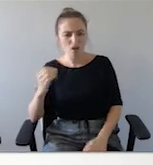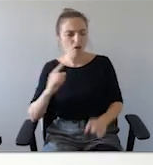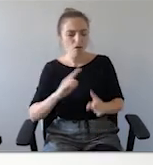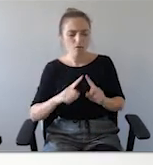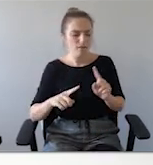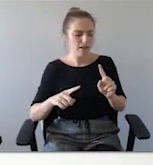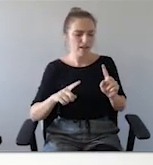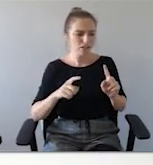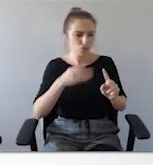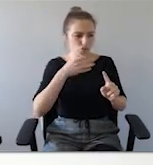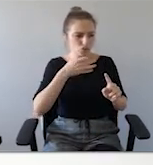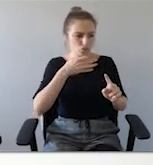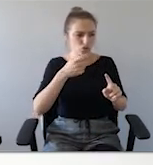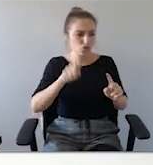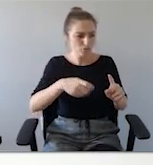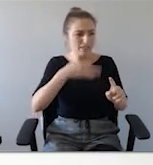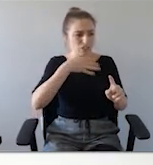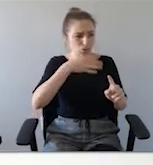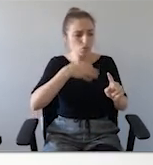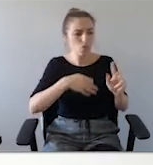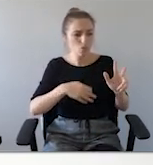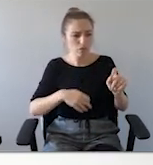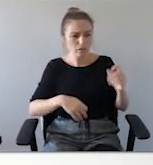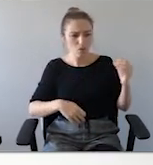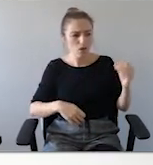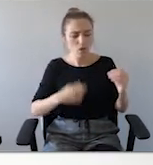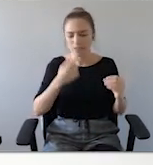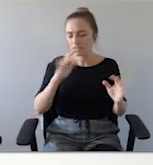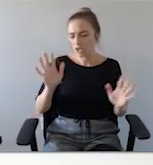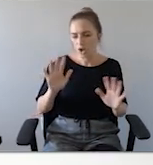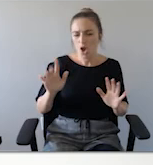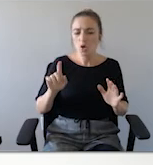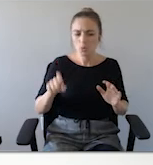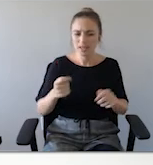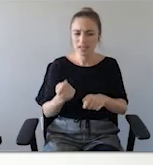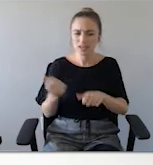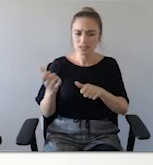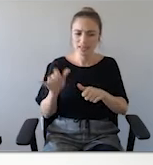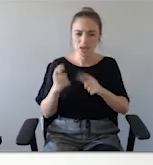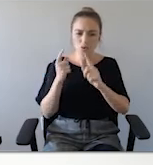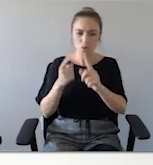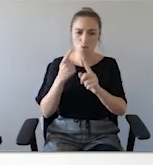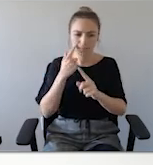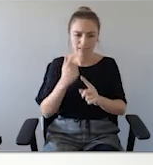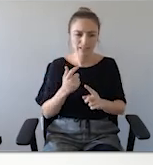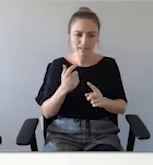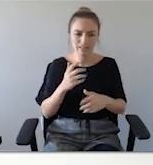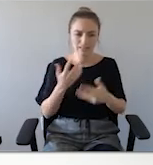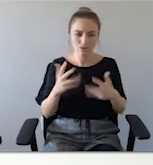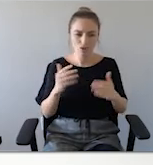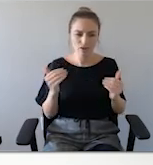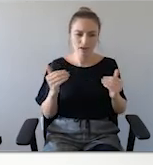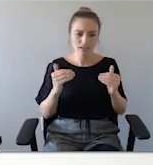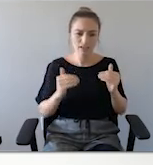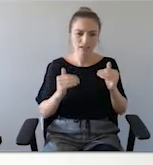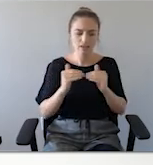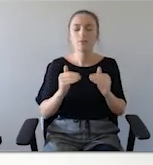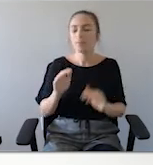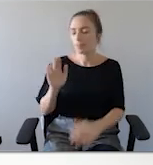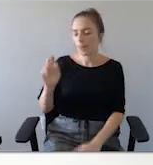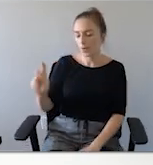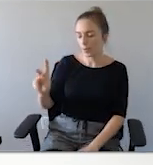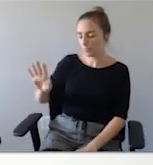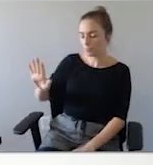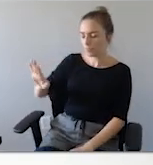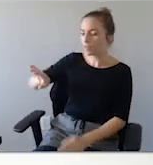a 3.0, and they kind of said, oh, no, we can just move it to a tier 2. So that's... Okay, well, that's RTI. So for you guys